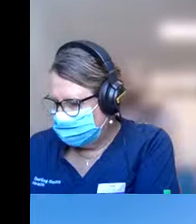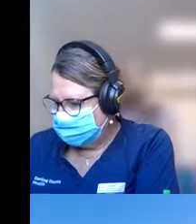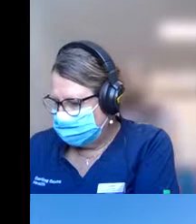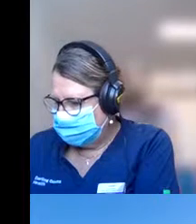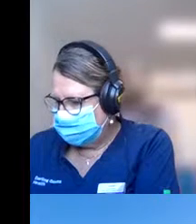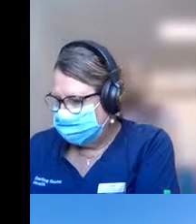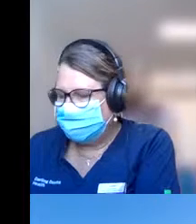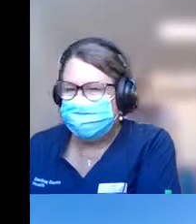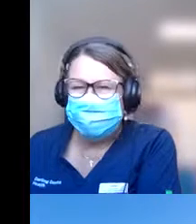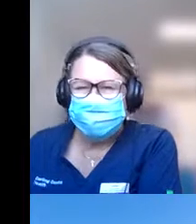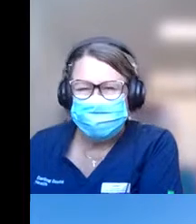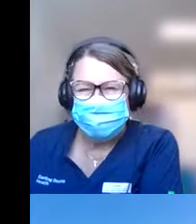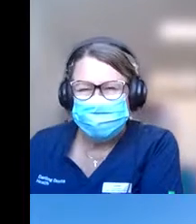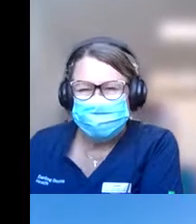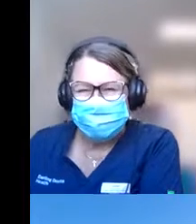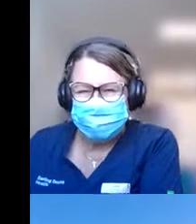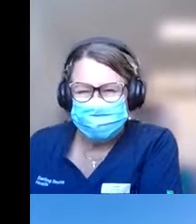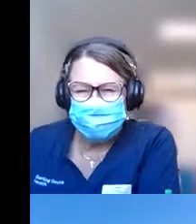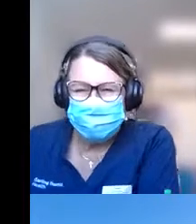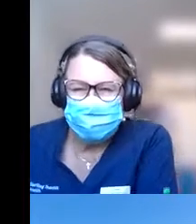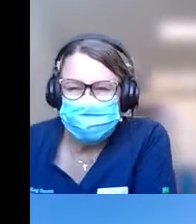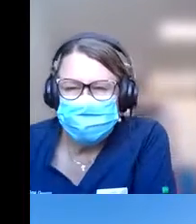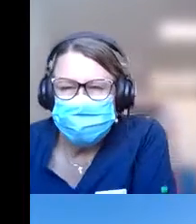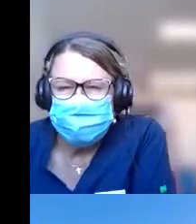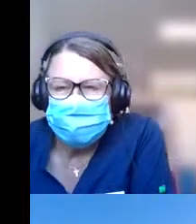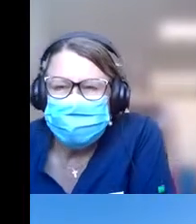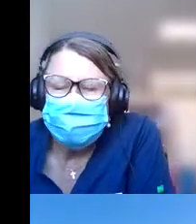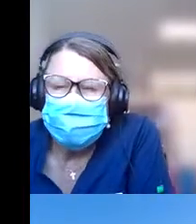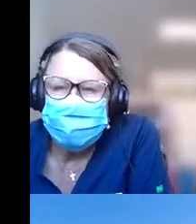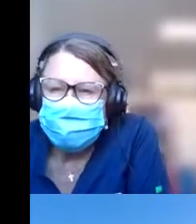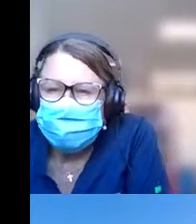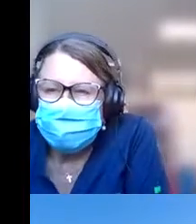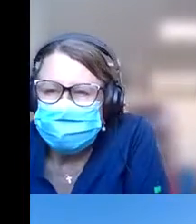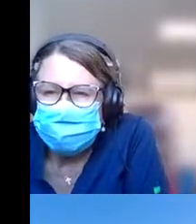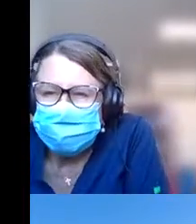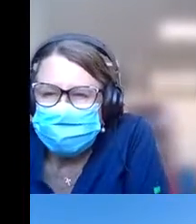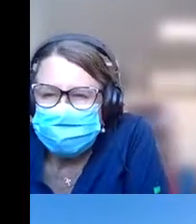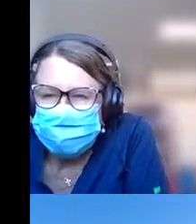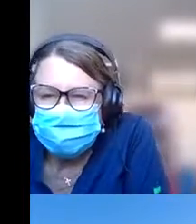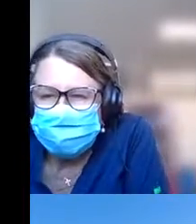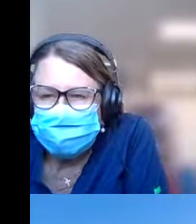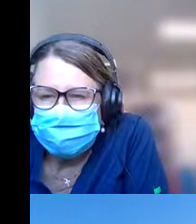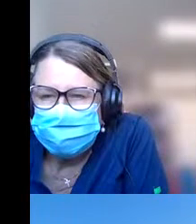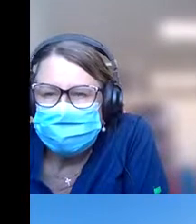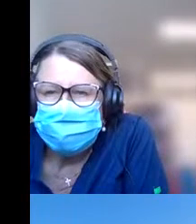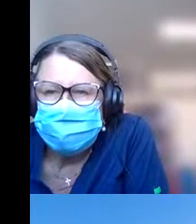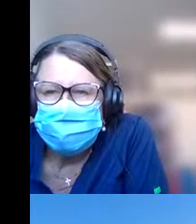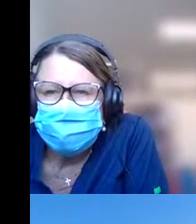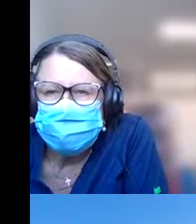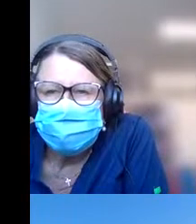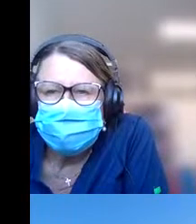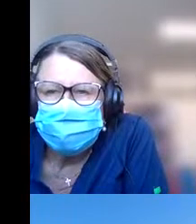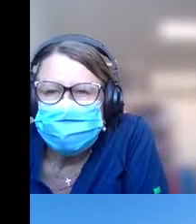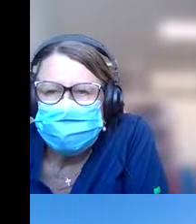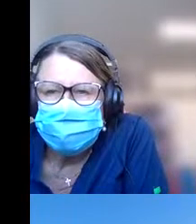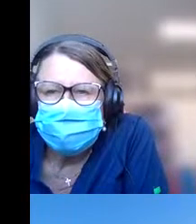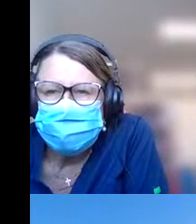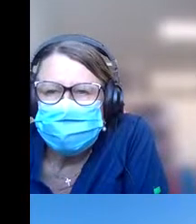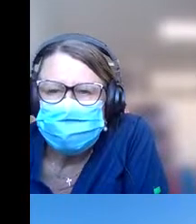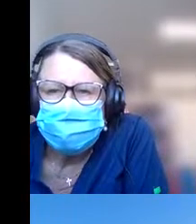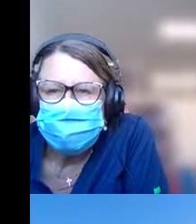and questions. So I'm now going, Anna, are you happy to facilitate any questions? I certainly will, Roianne. Thank